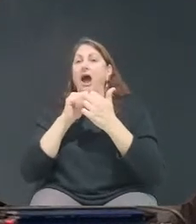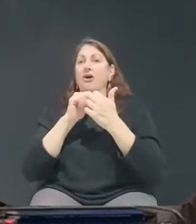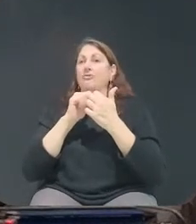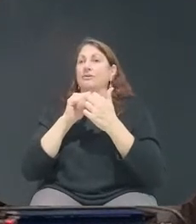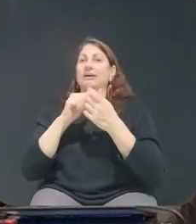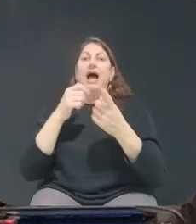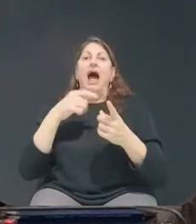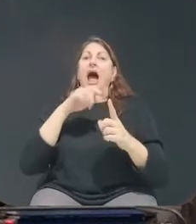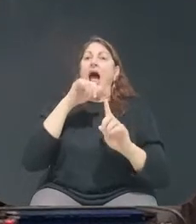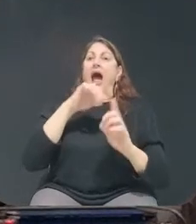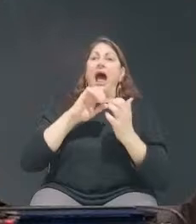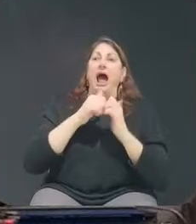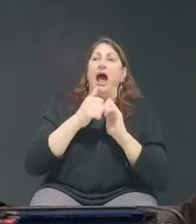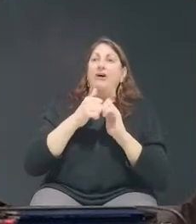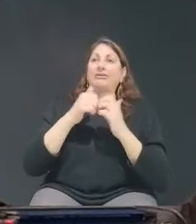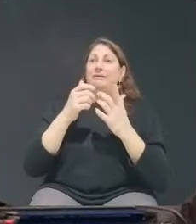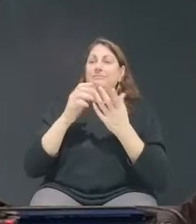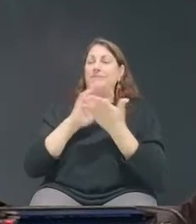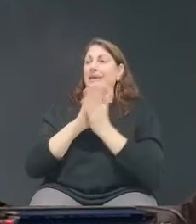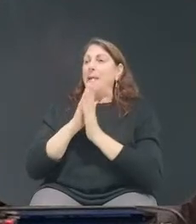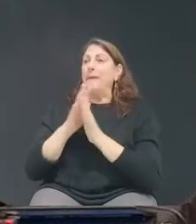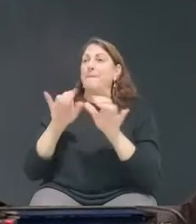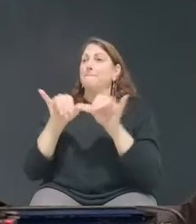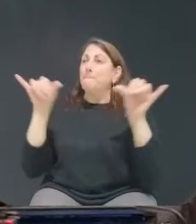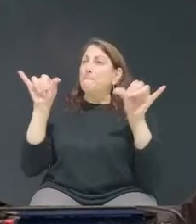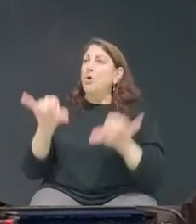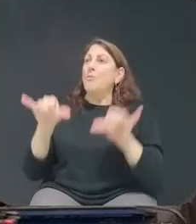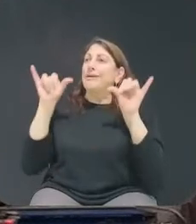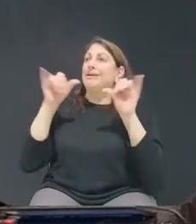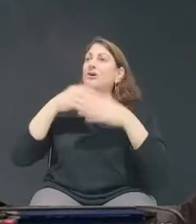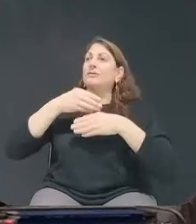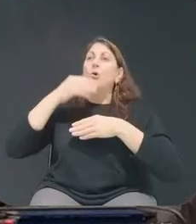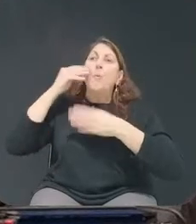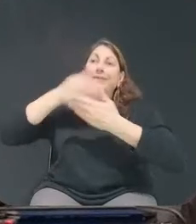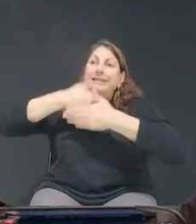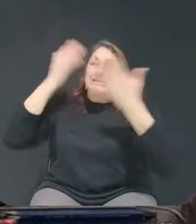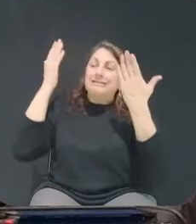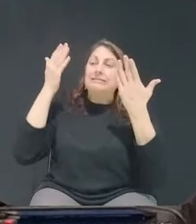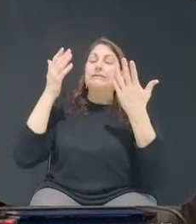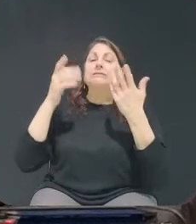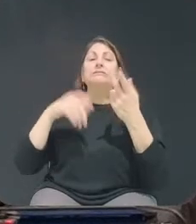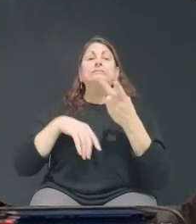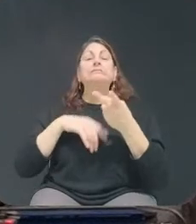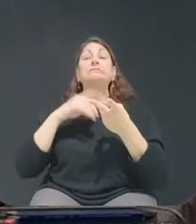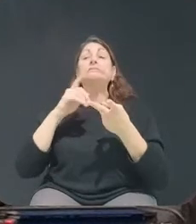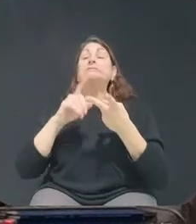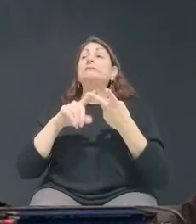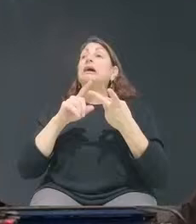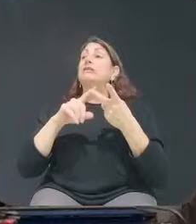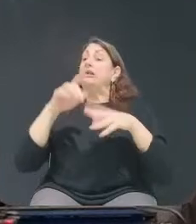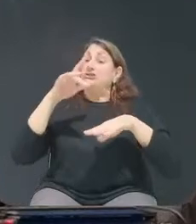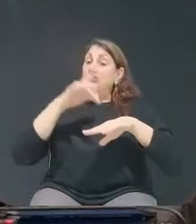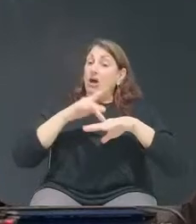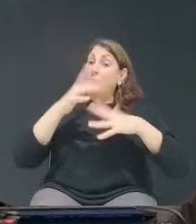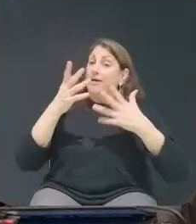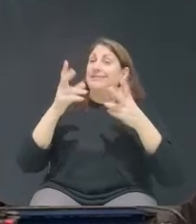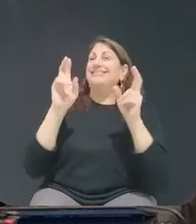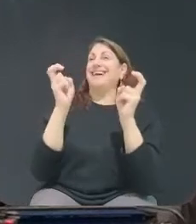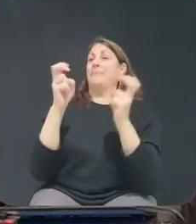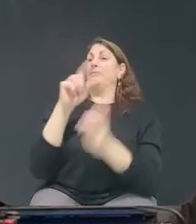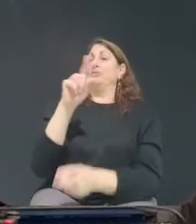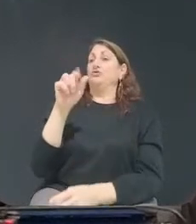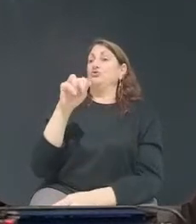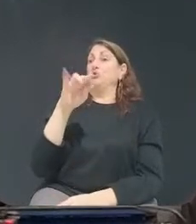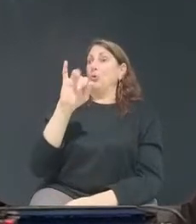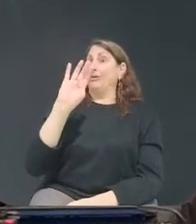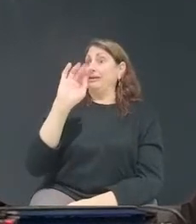permanent houselessness. And then the other was, they touched on the topic of zoning and the different uses